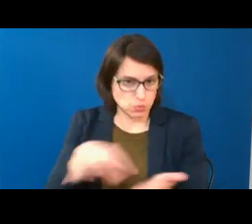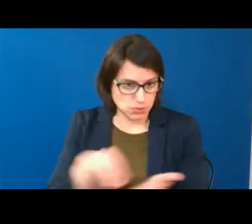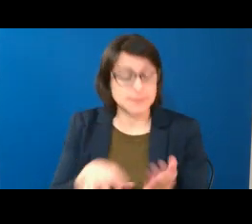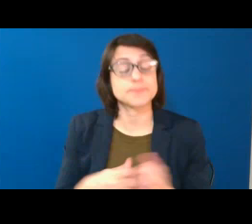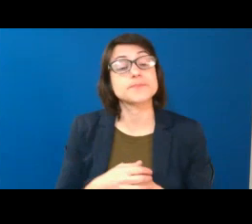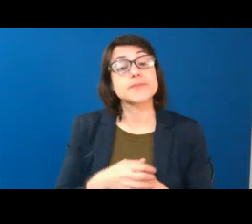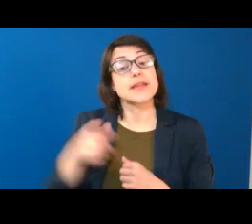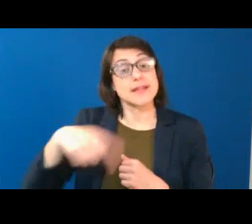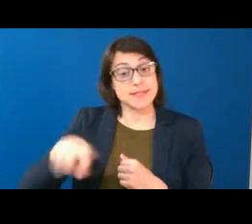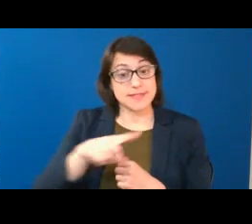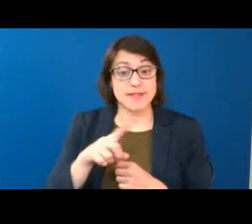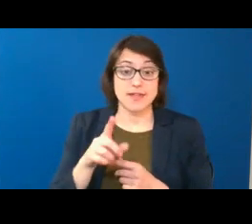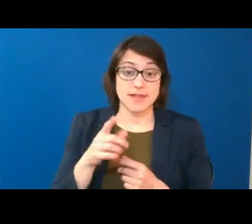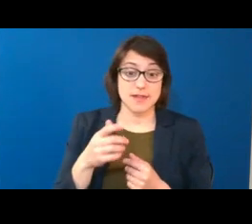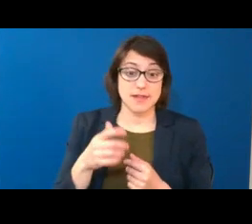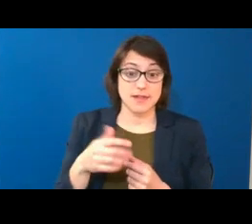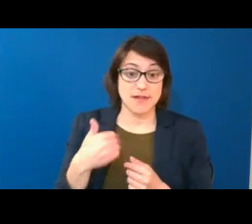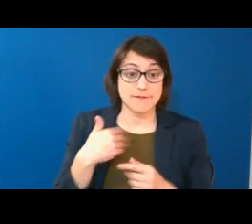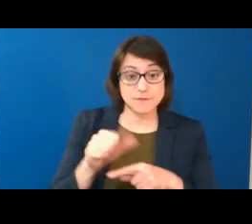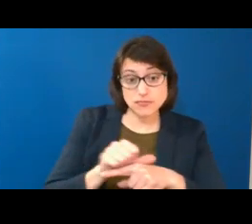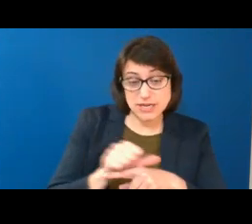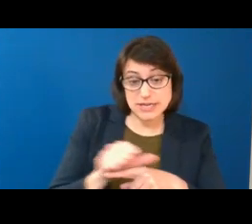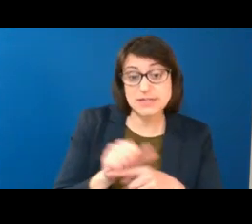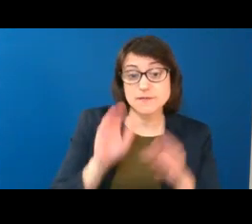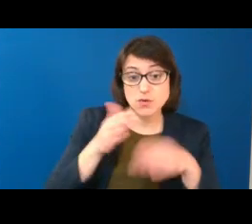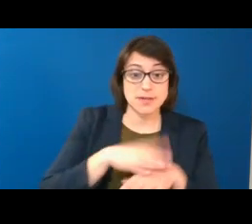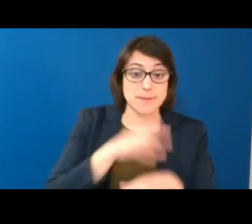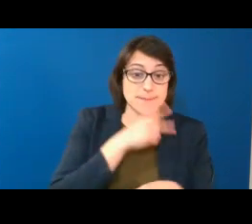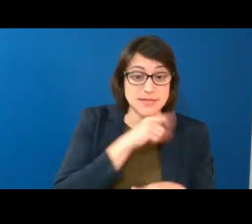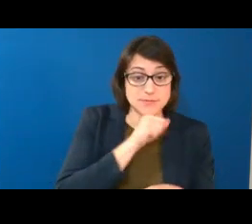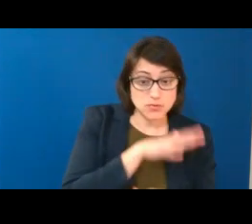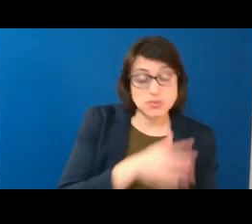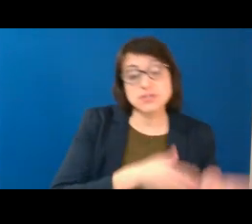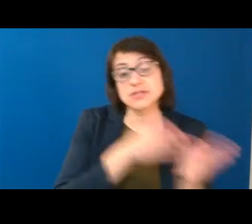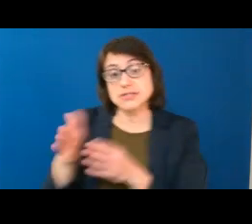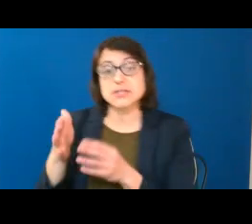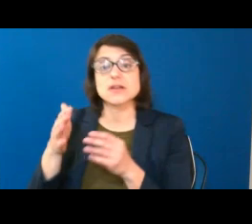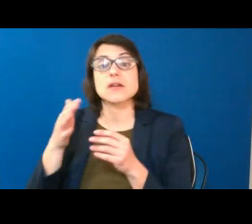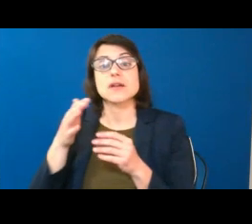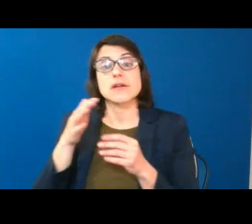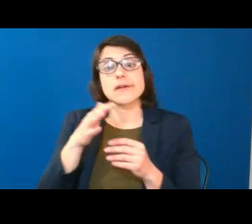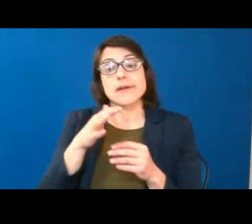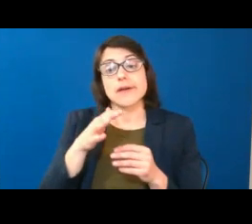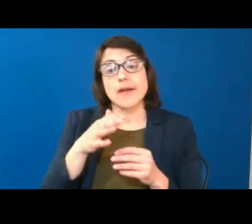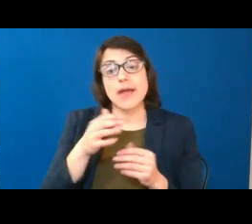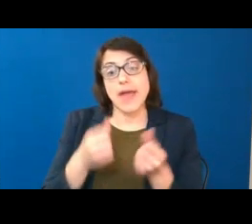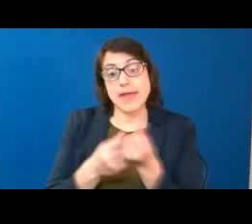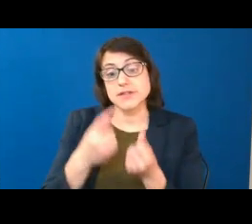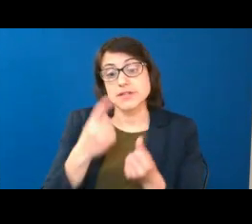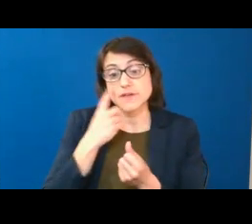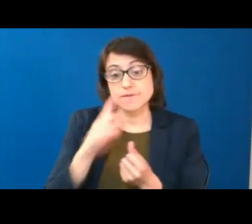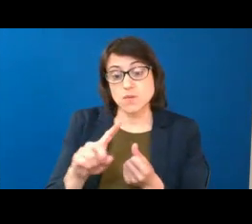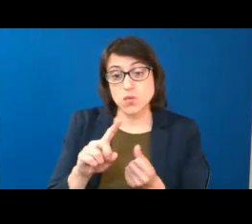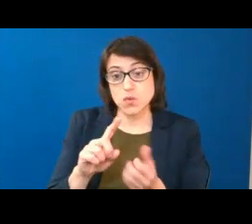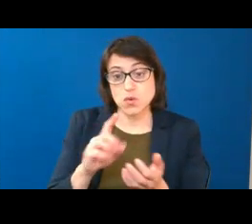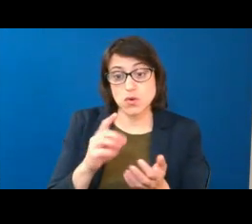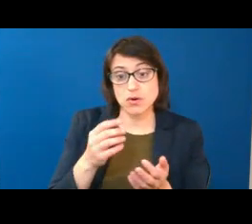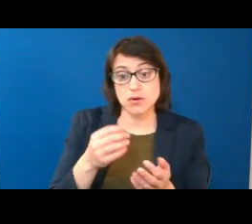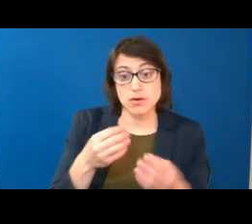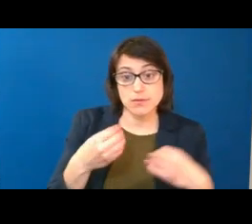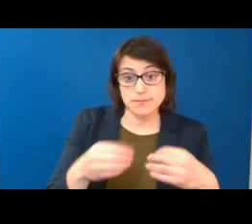plastic pollution, community advocacy, and sustainable business. Once we've given them those tools, we bring them